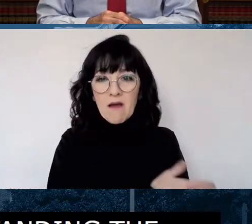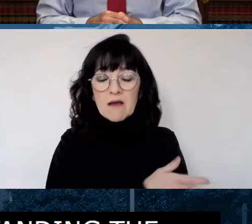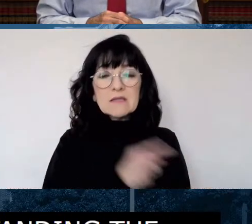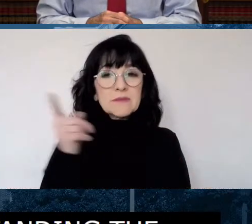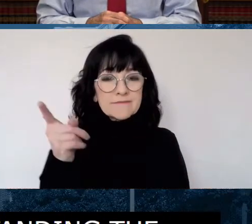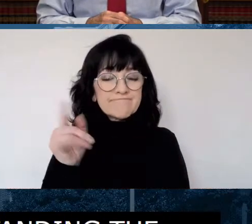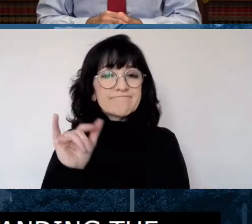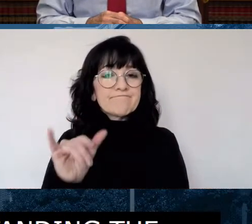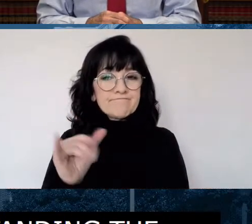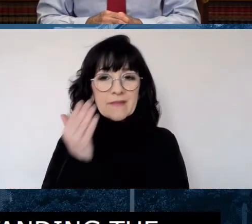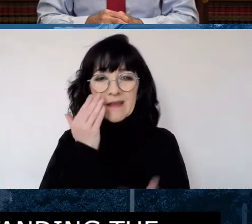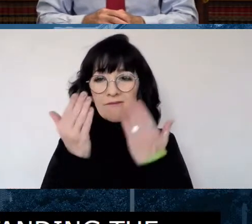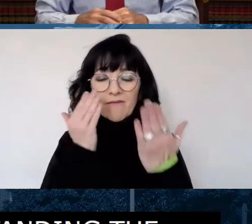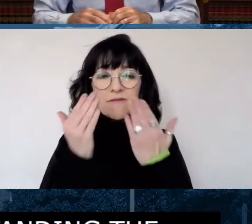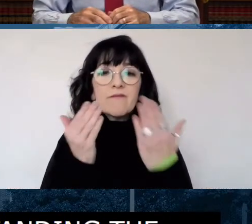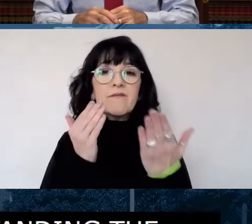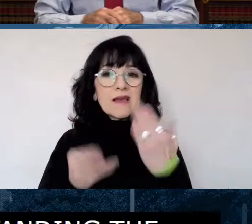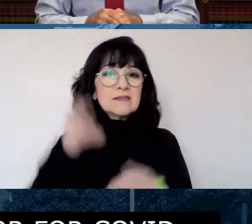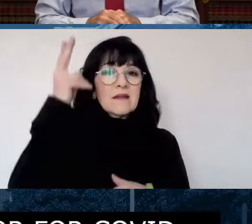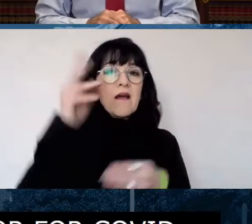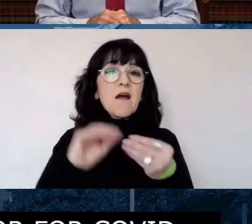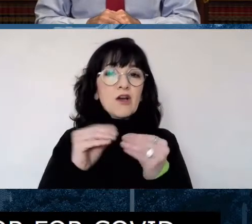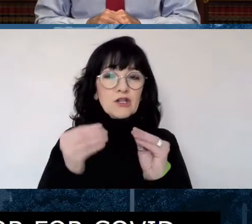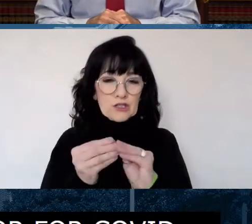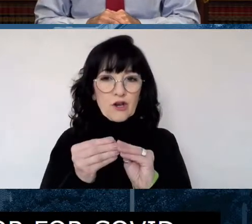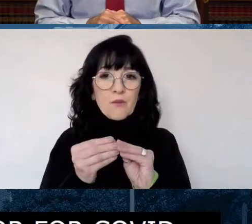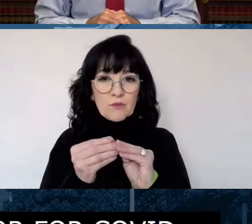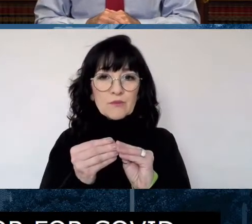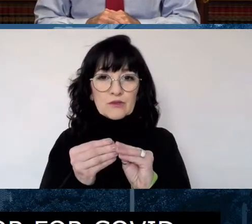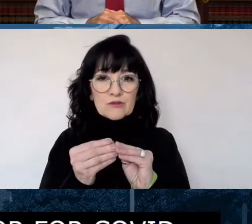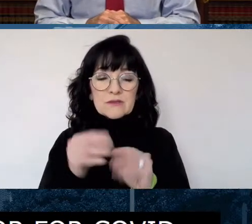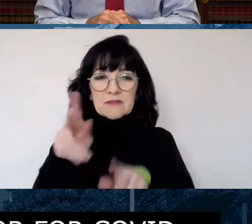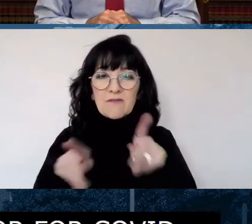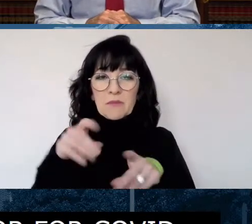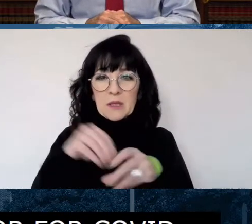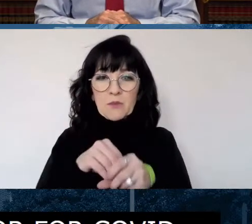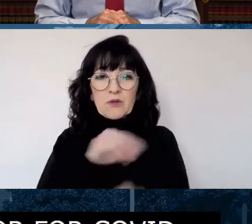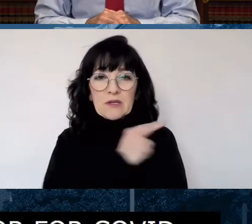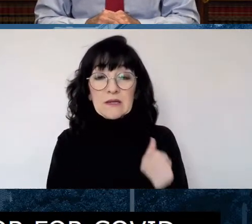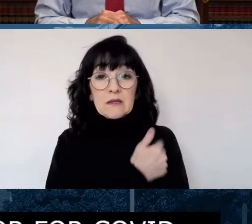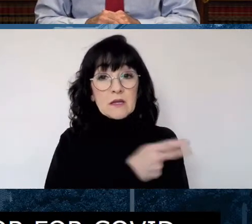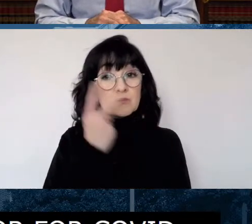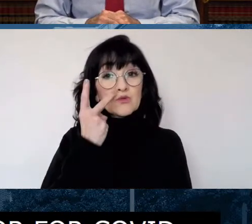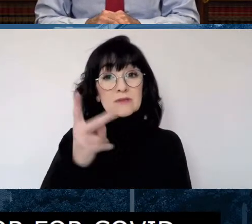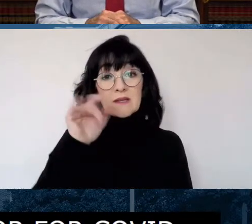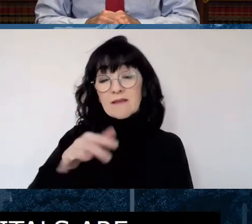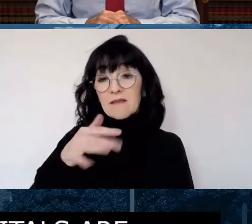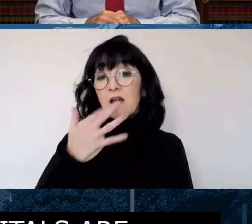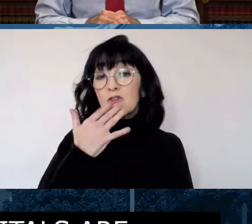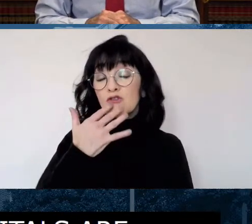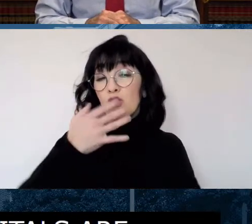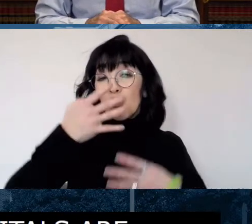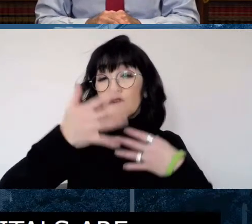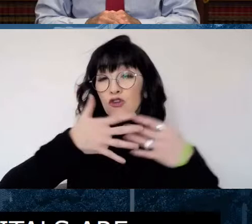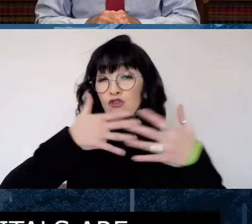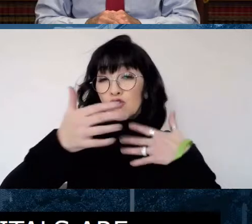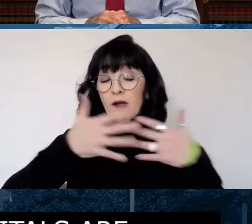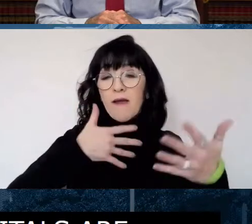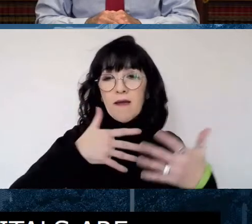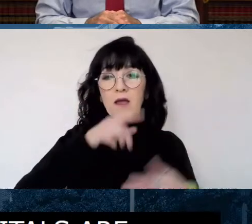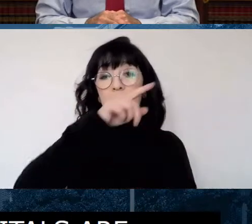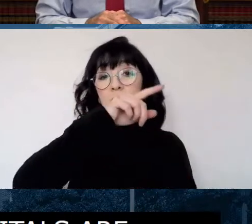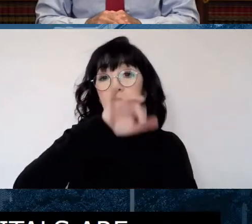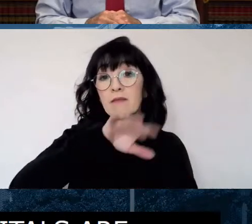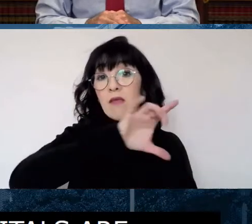statewide. So that's the gray graph, the gray area in the graph, and the dark blue are those that are in the hospital